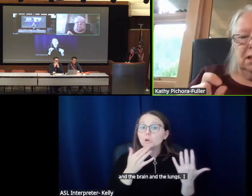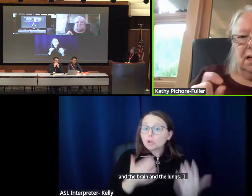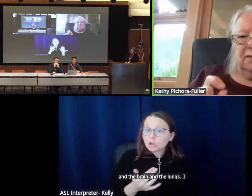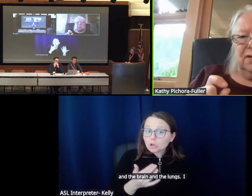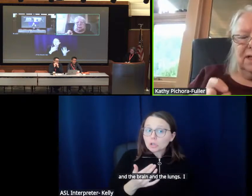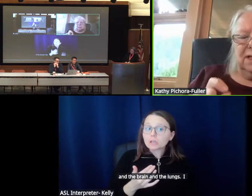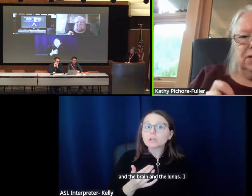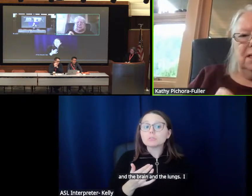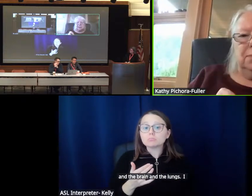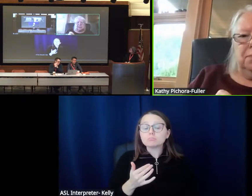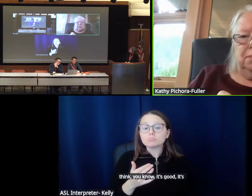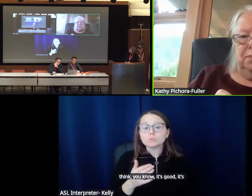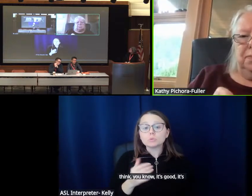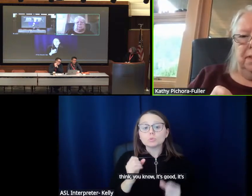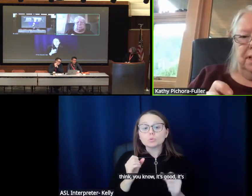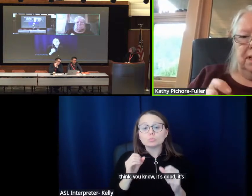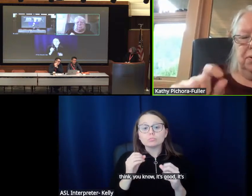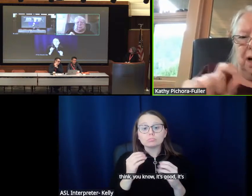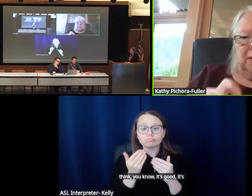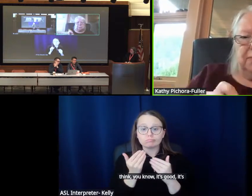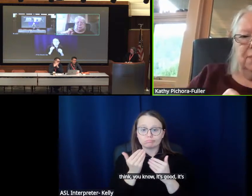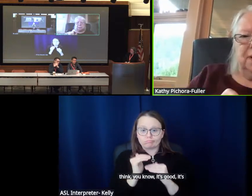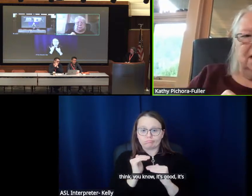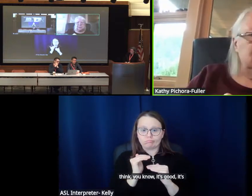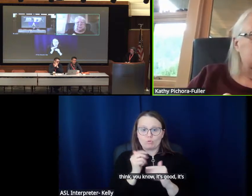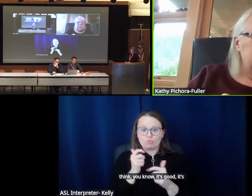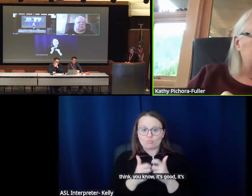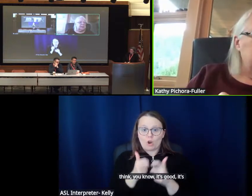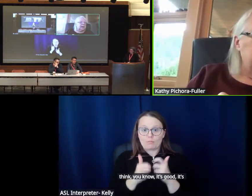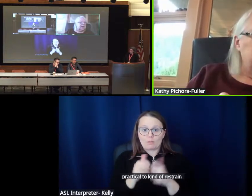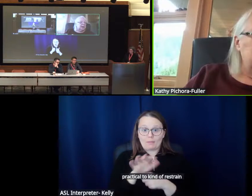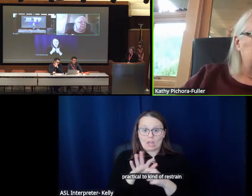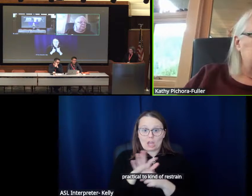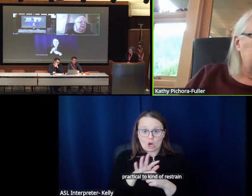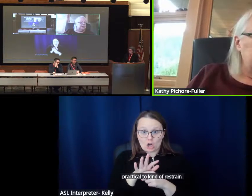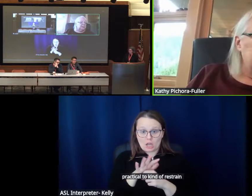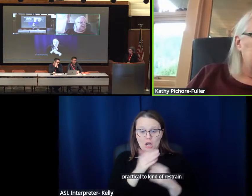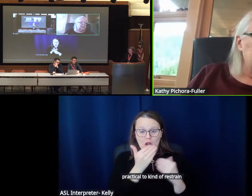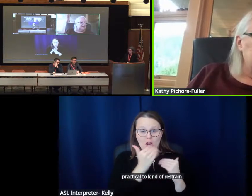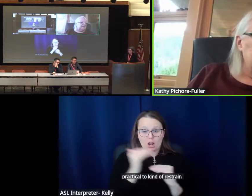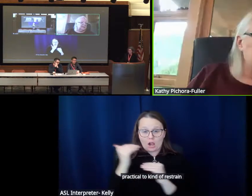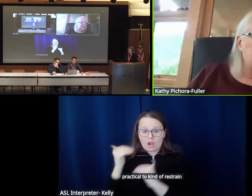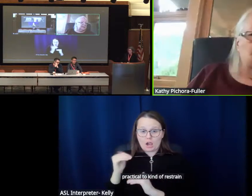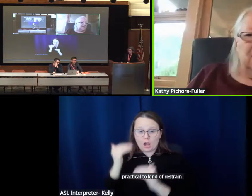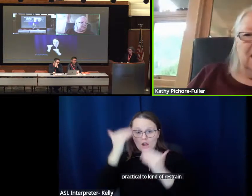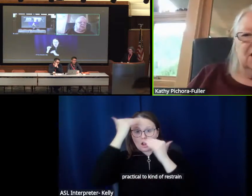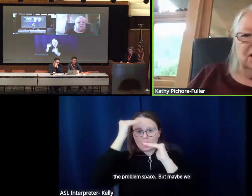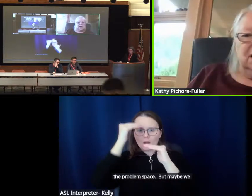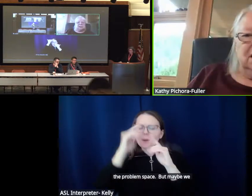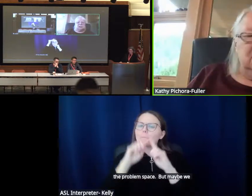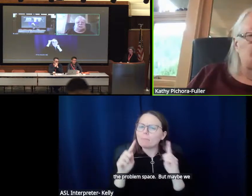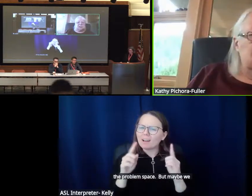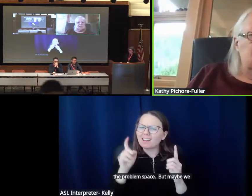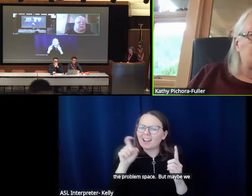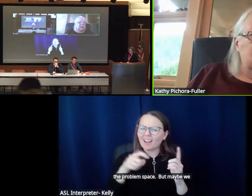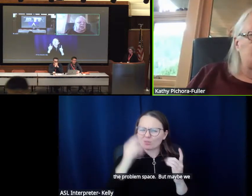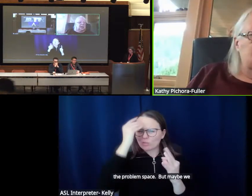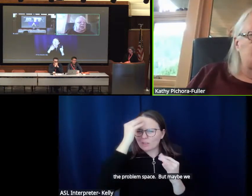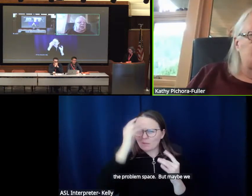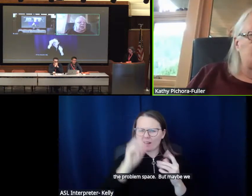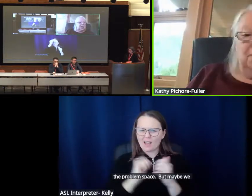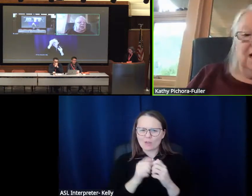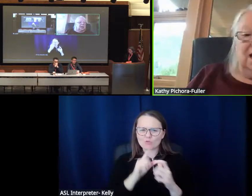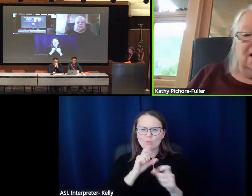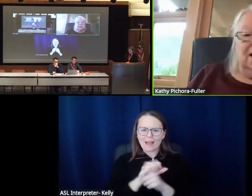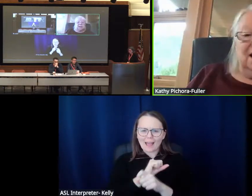to kind of restrain the problem space, but maybe we have to think about how we actually